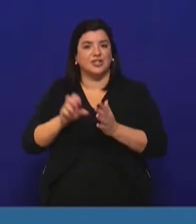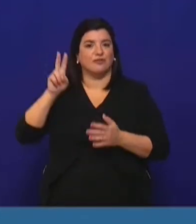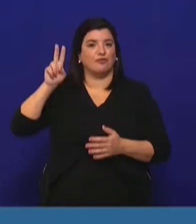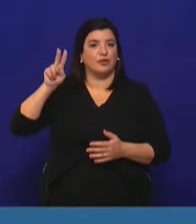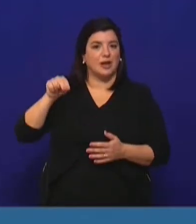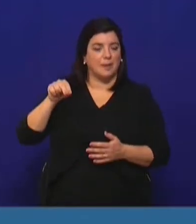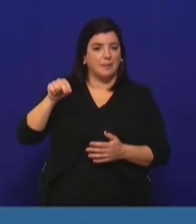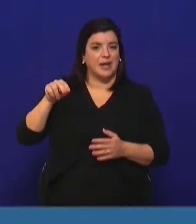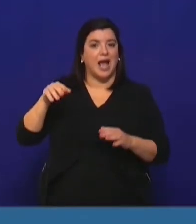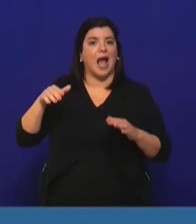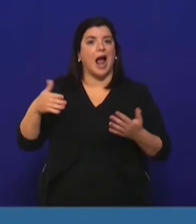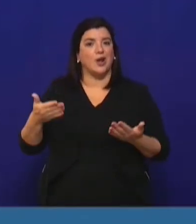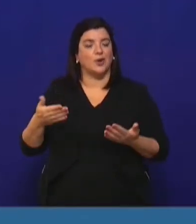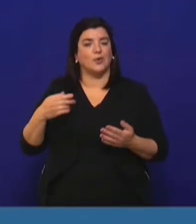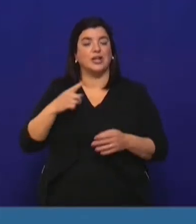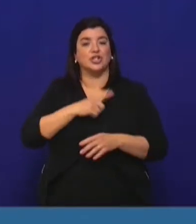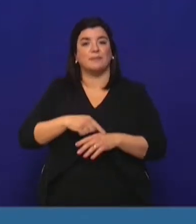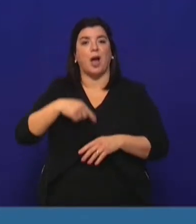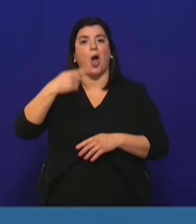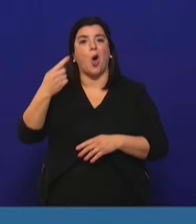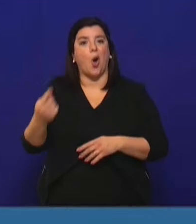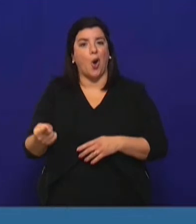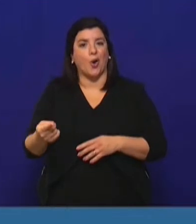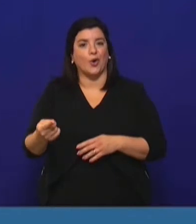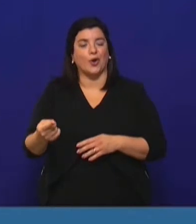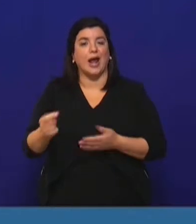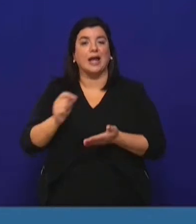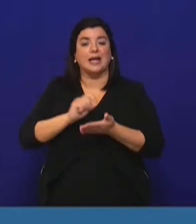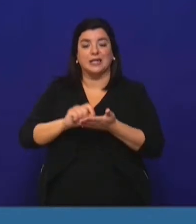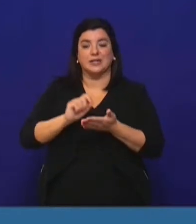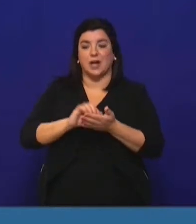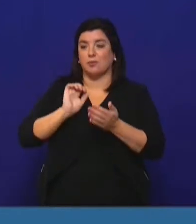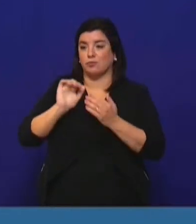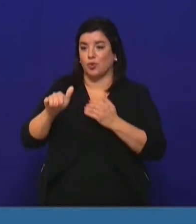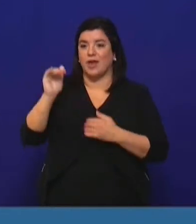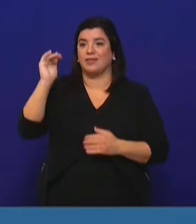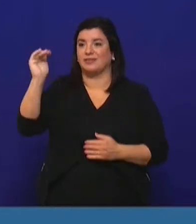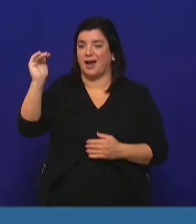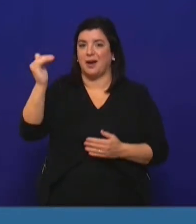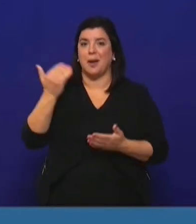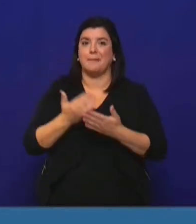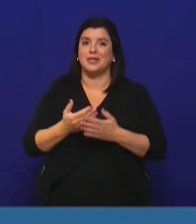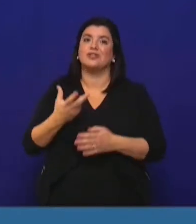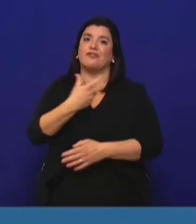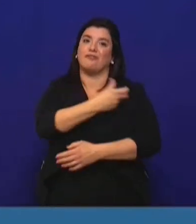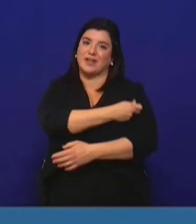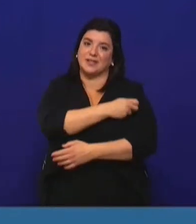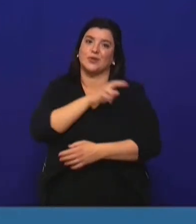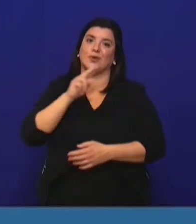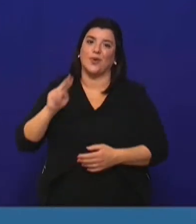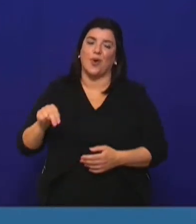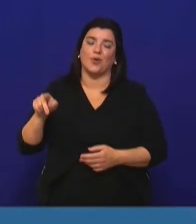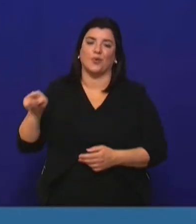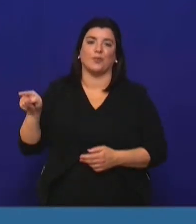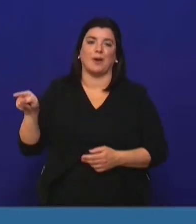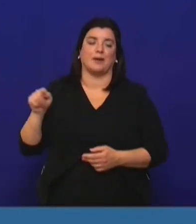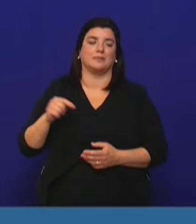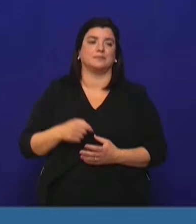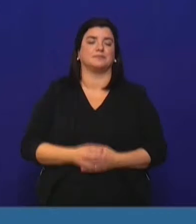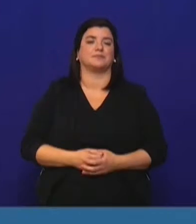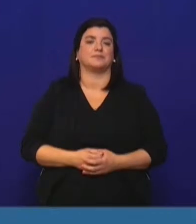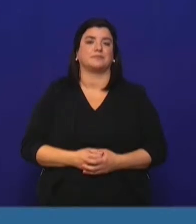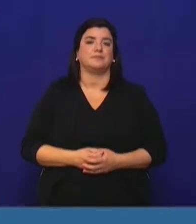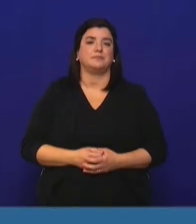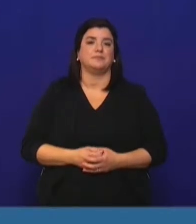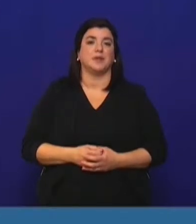litri mill-ġimgħa d-dieħla biex nkunu jistgħu jibdew jiġu biex jingħataw din it-tilqima wkoll. U dawk li se jirċievu